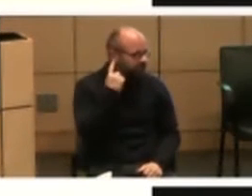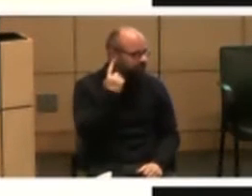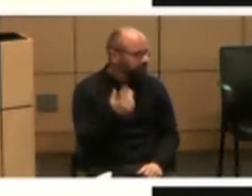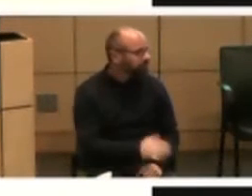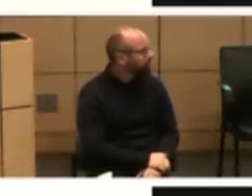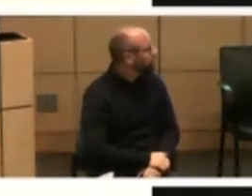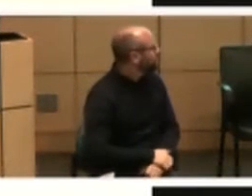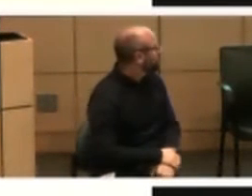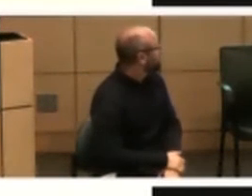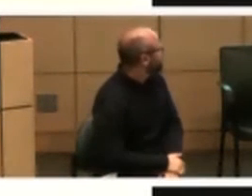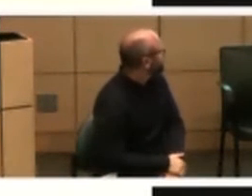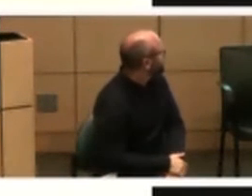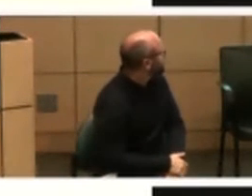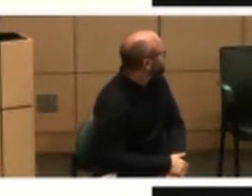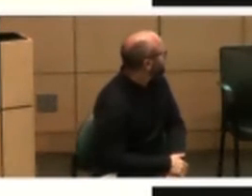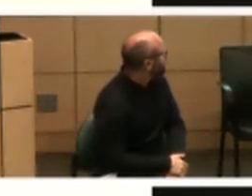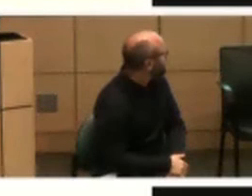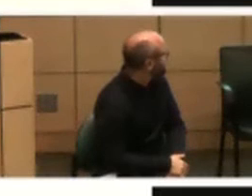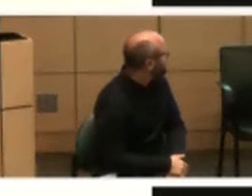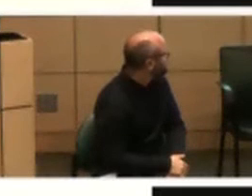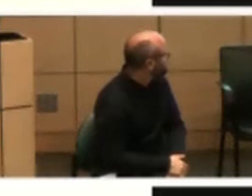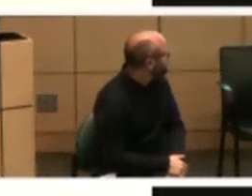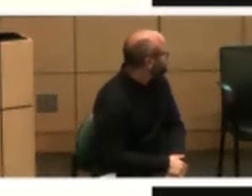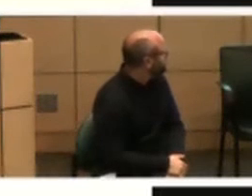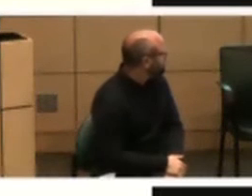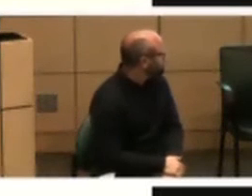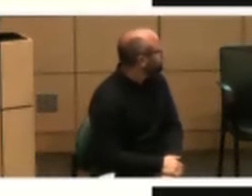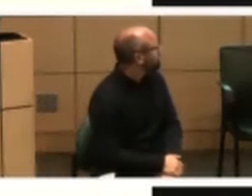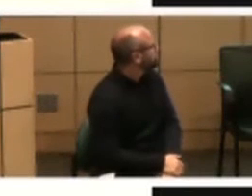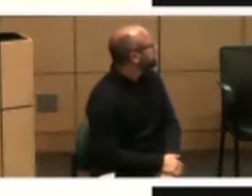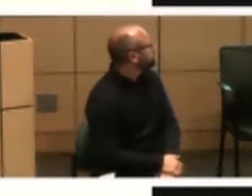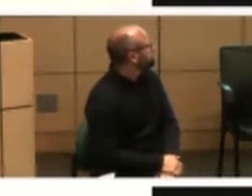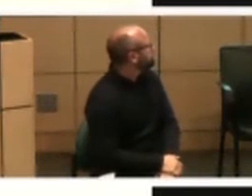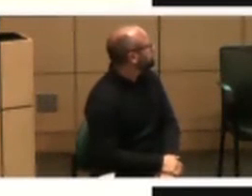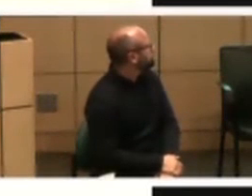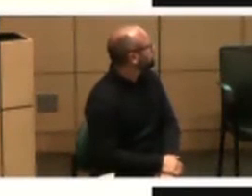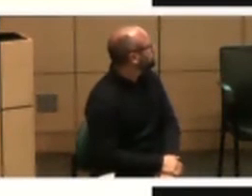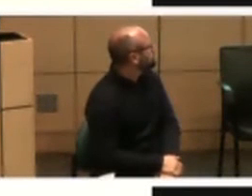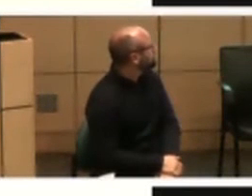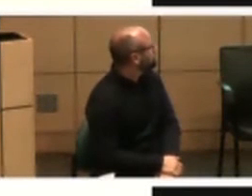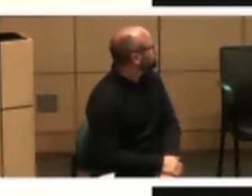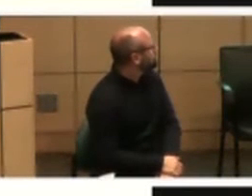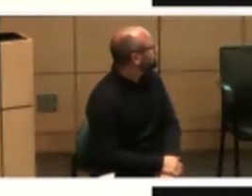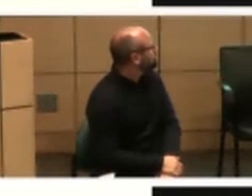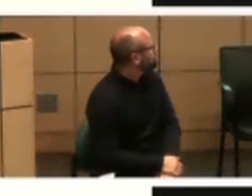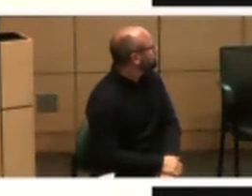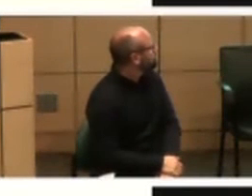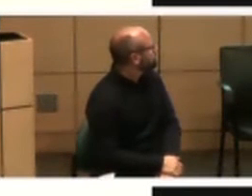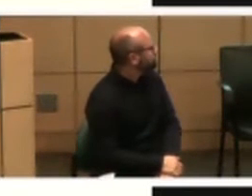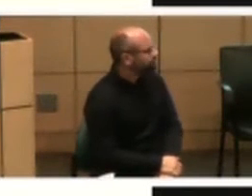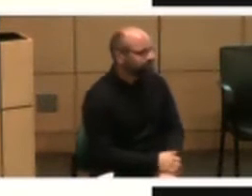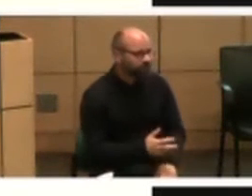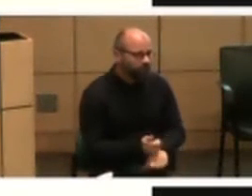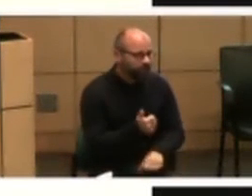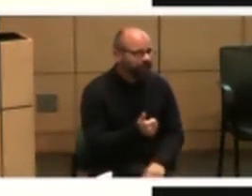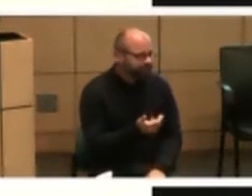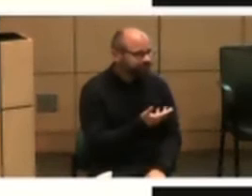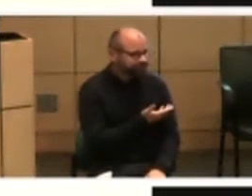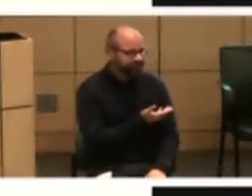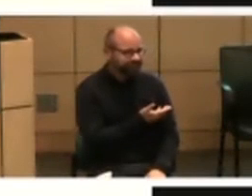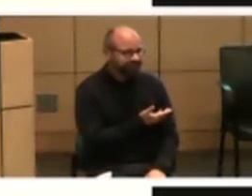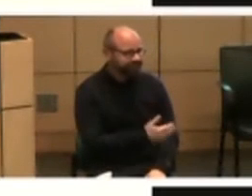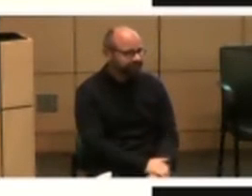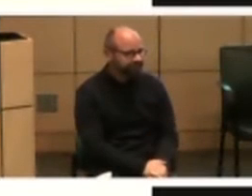show kind of an illustration of if you have one ear with unilateral hearing loss. it just becomes a harder problem. And it's a